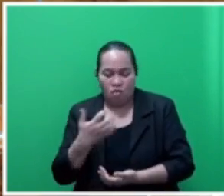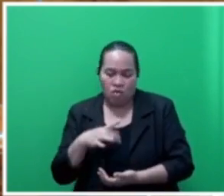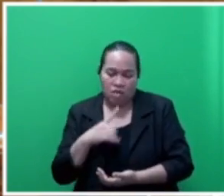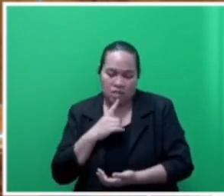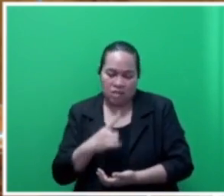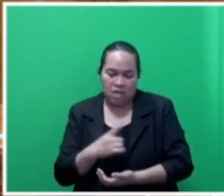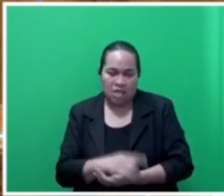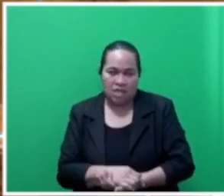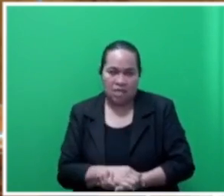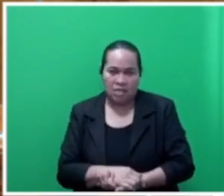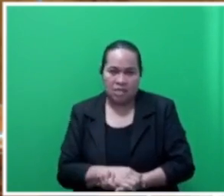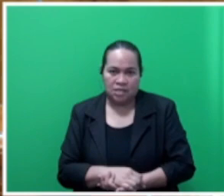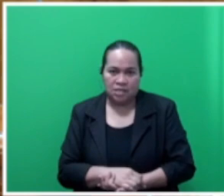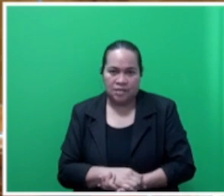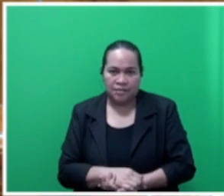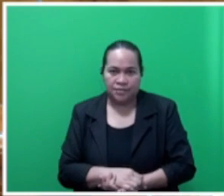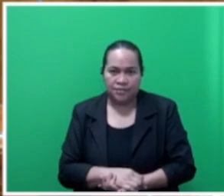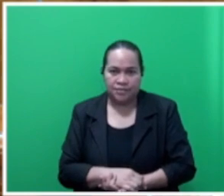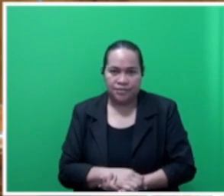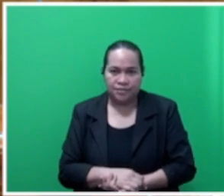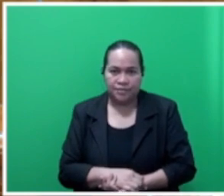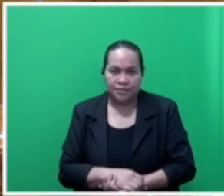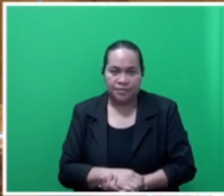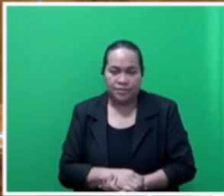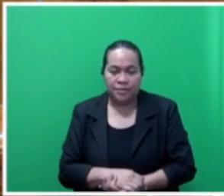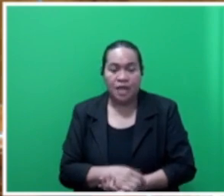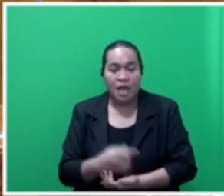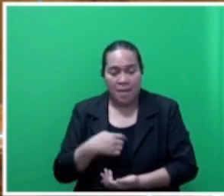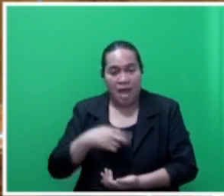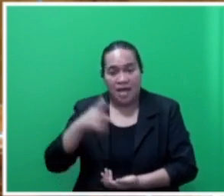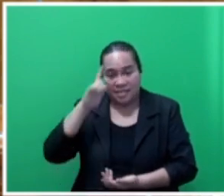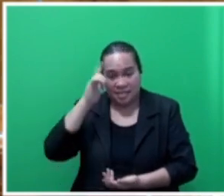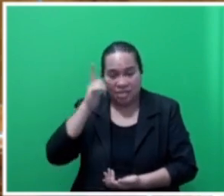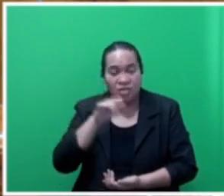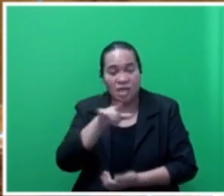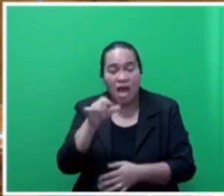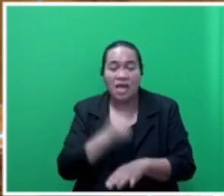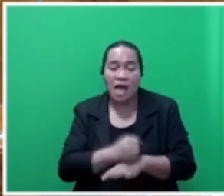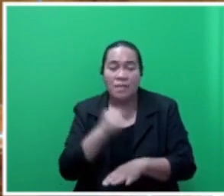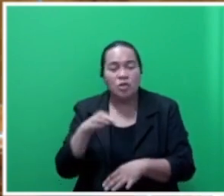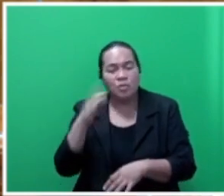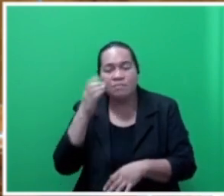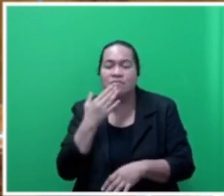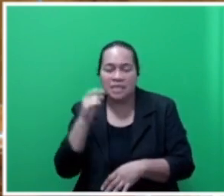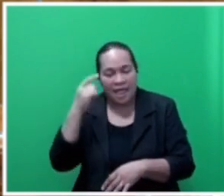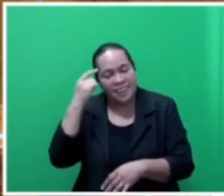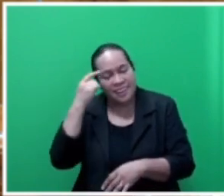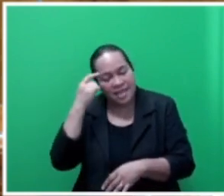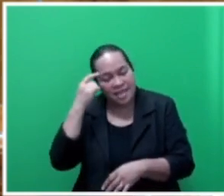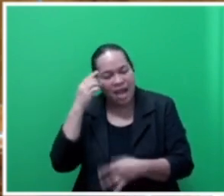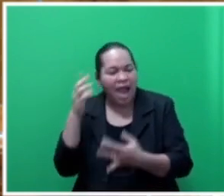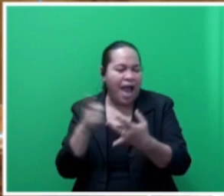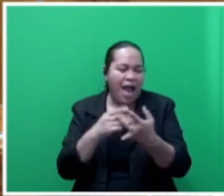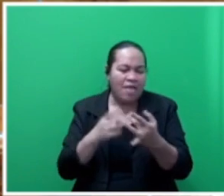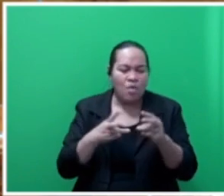just alluded to just a while ago, sir, and suggest for government to consider ways in